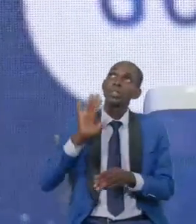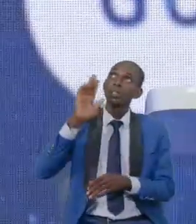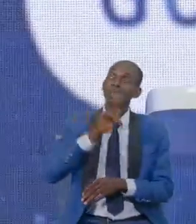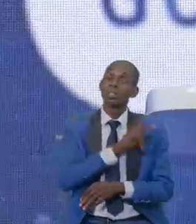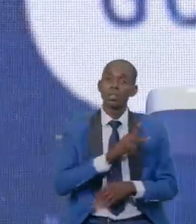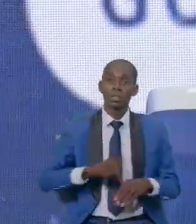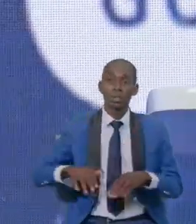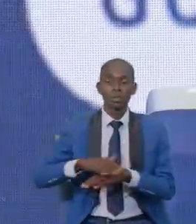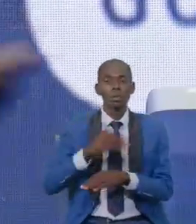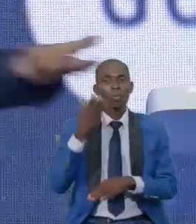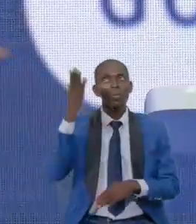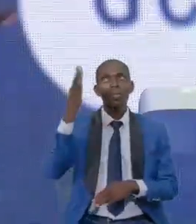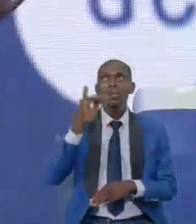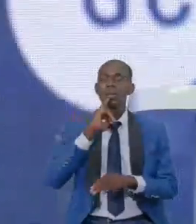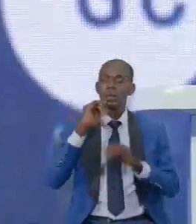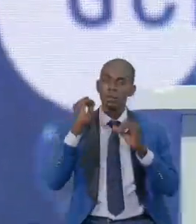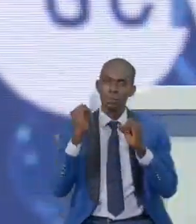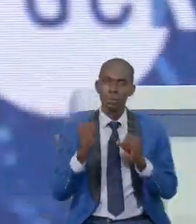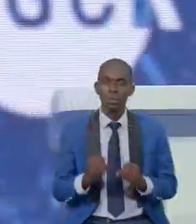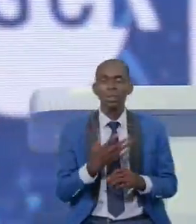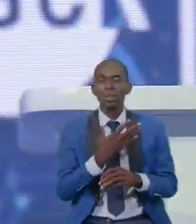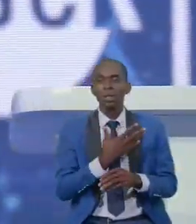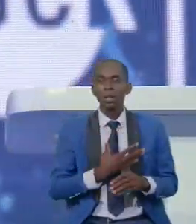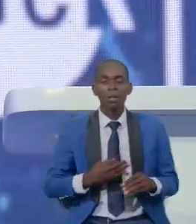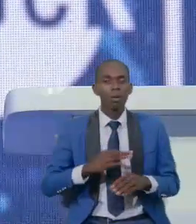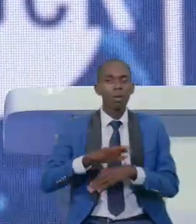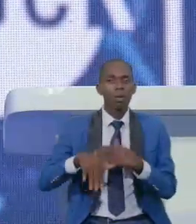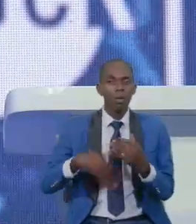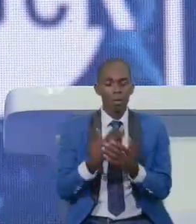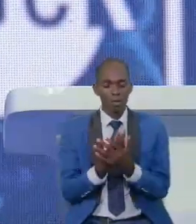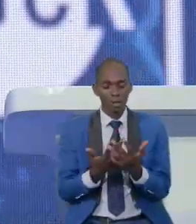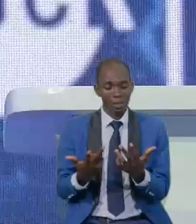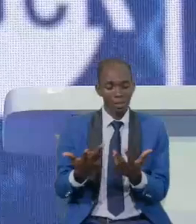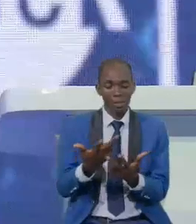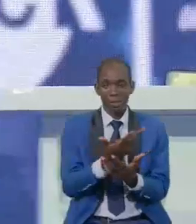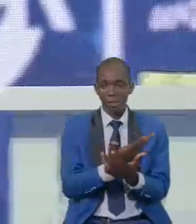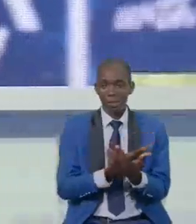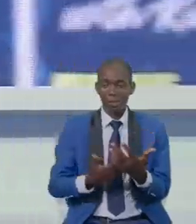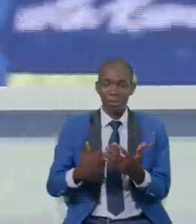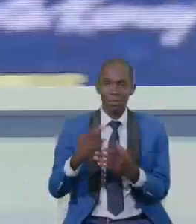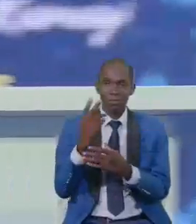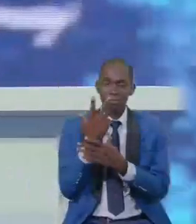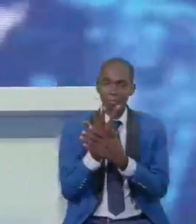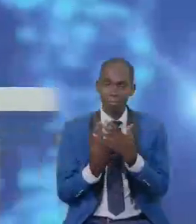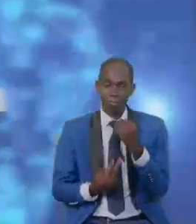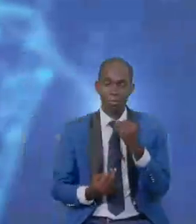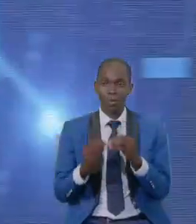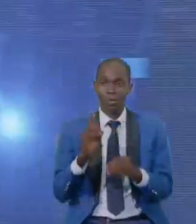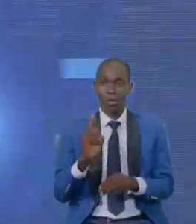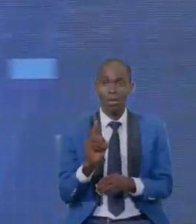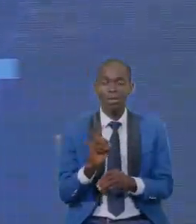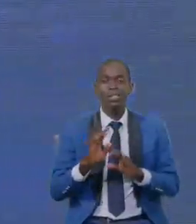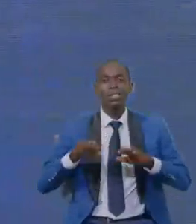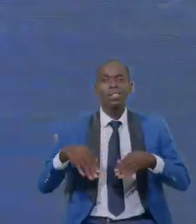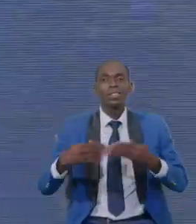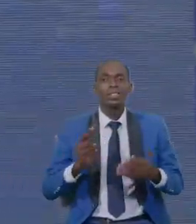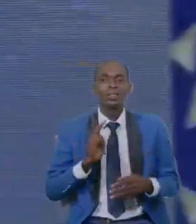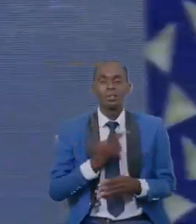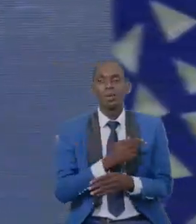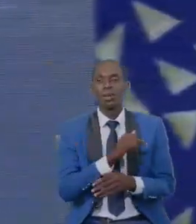power. And all the three combined gives us a powerful